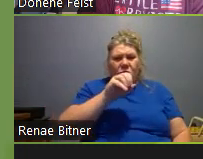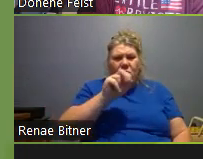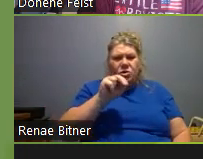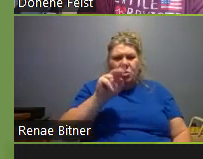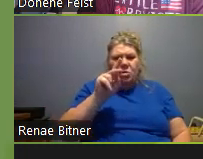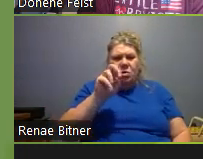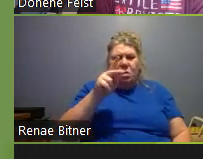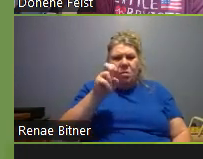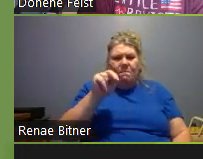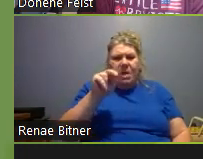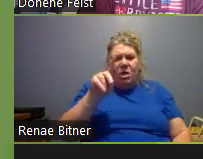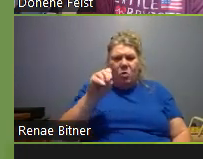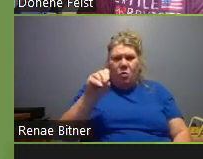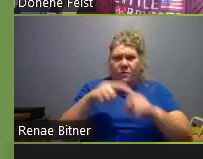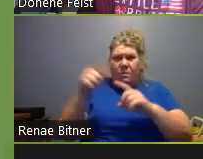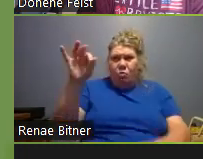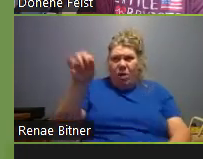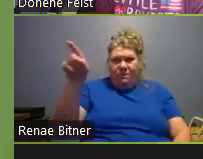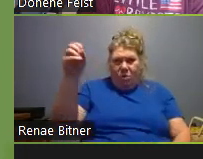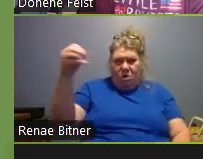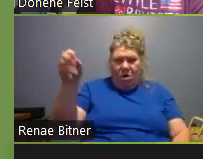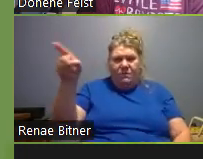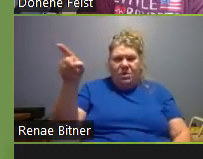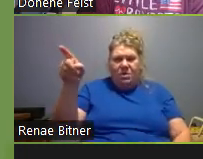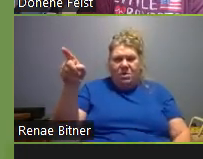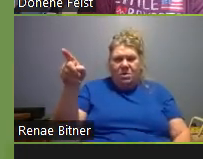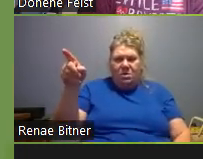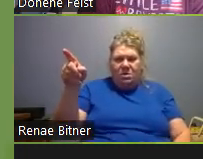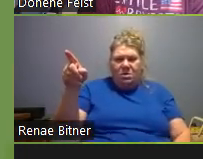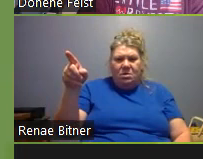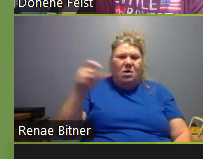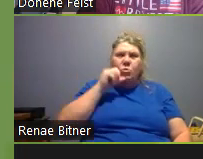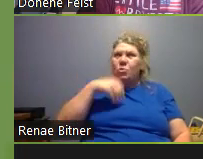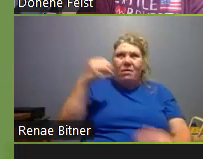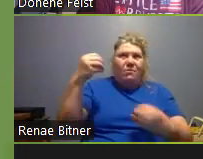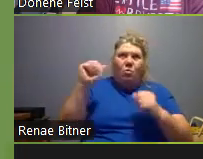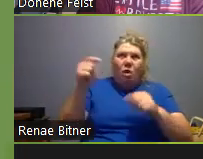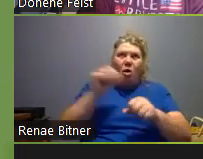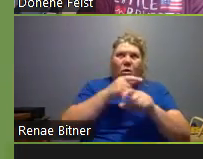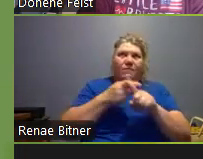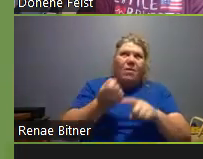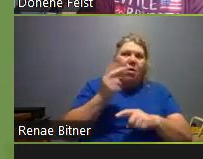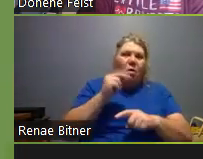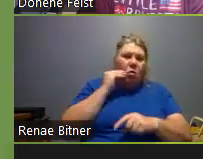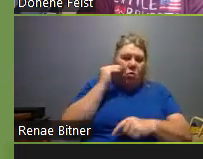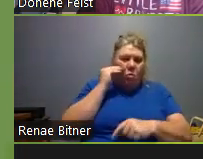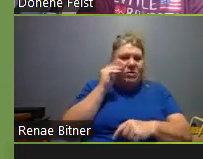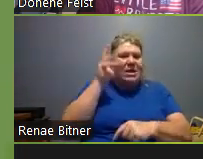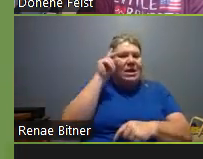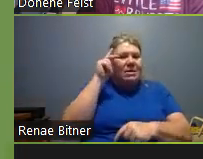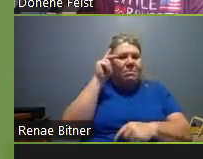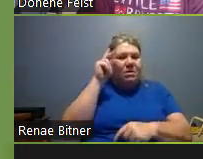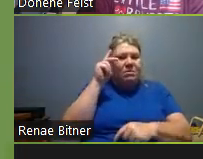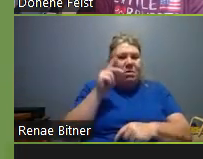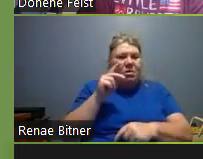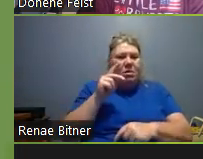Karpenko is in our Grand Forks office. Well, actually, we don't have an office. We all work out of our homes. So in Bismarck, that